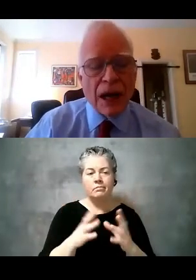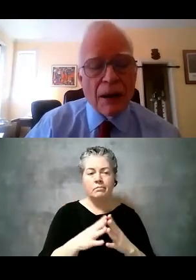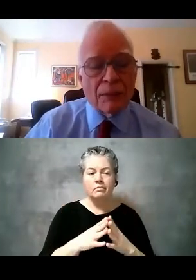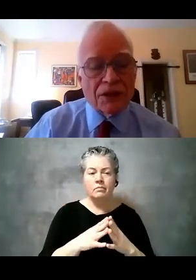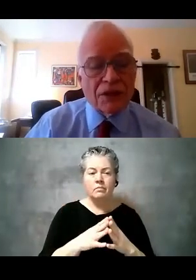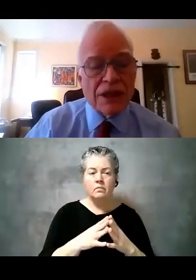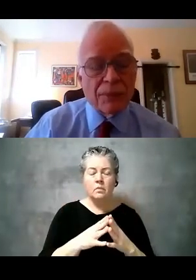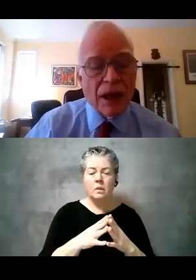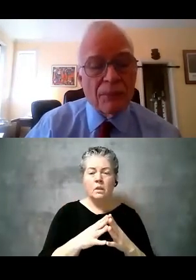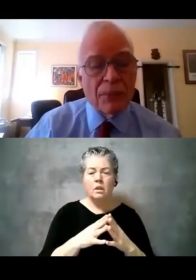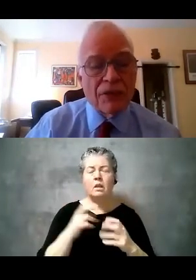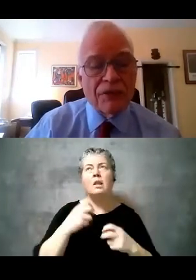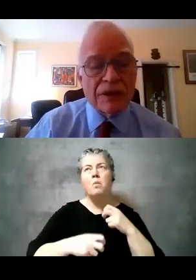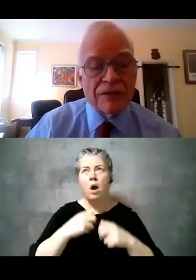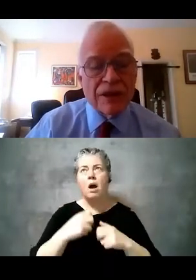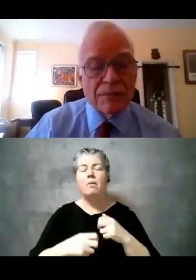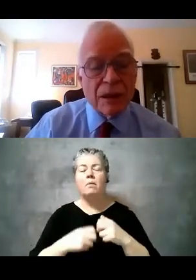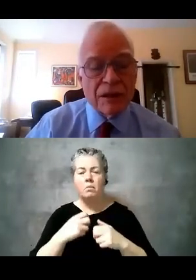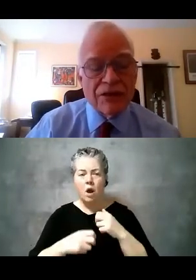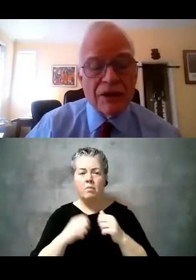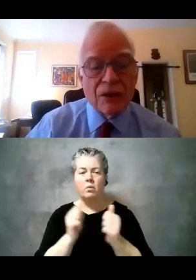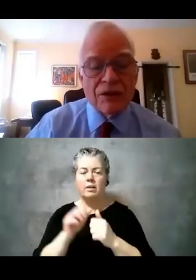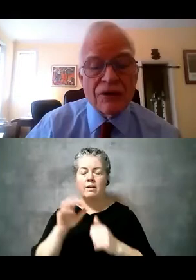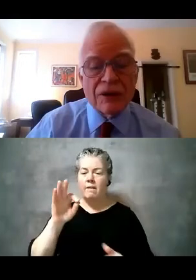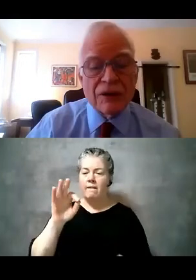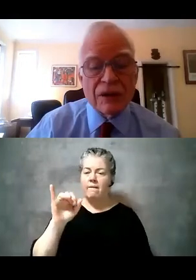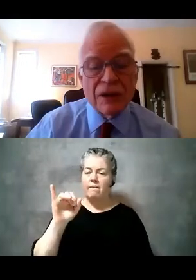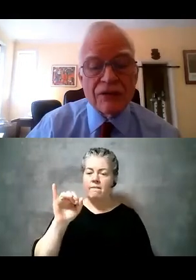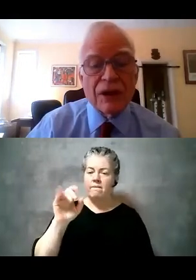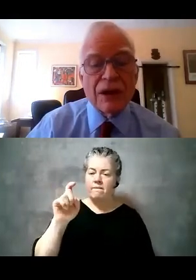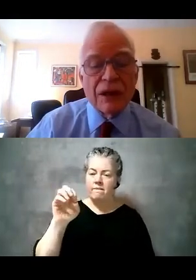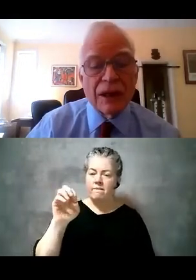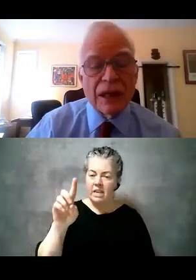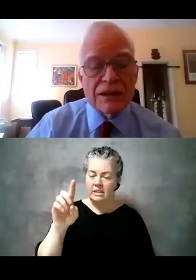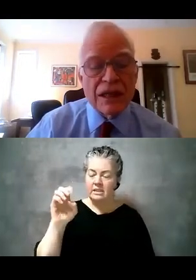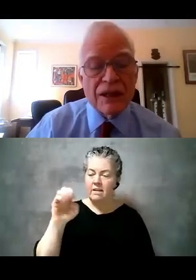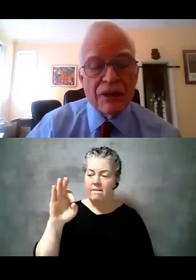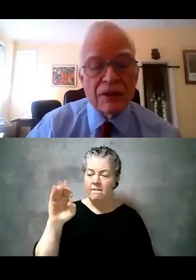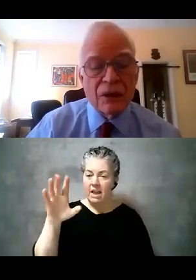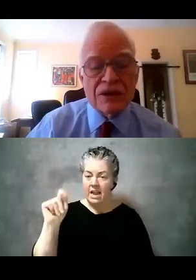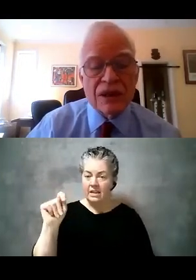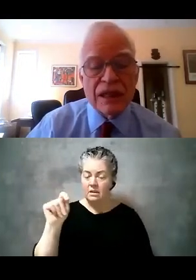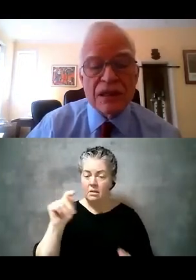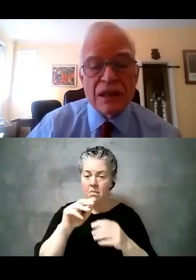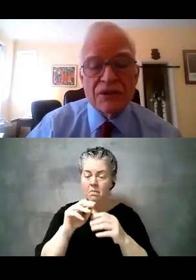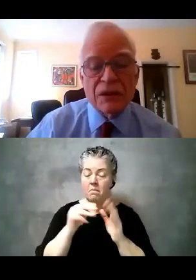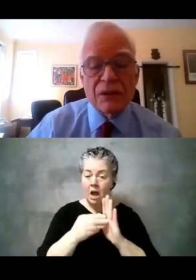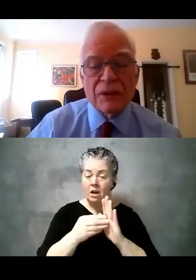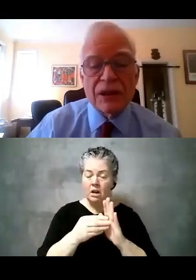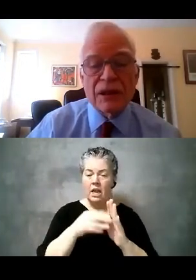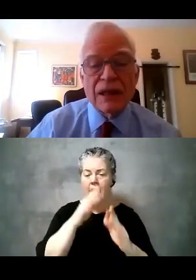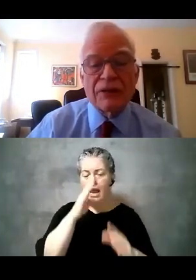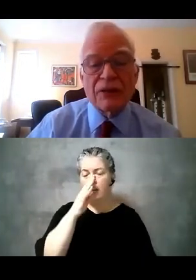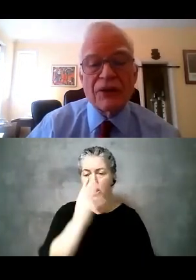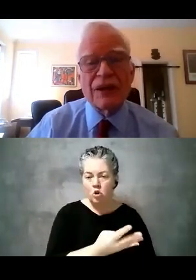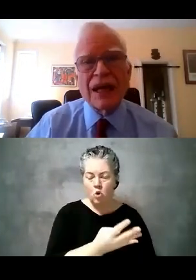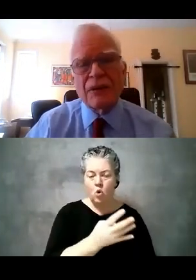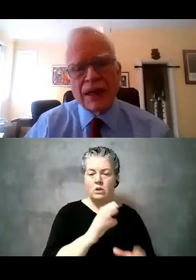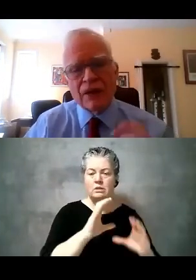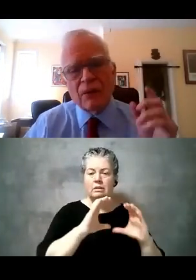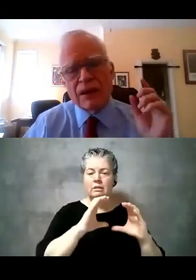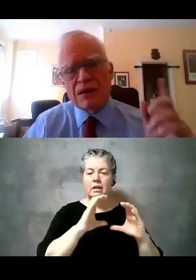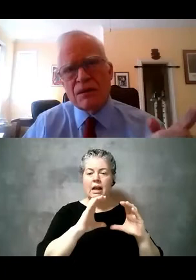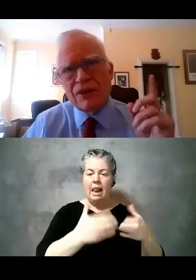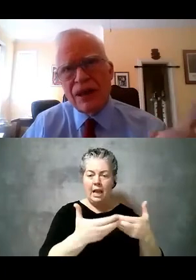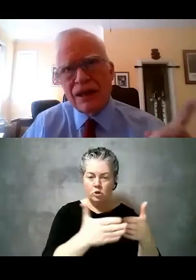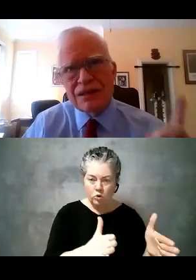the problem, I should say, the problem with the fixed effects model is it ignores the clustering. In this case, it ignores the nesting of children within classrooms. And